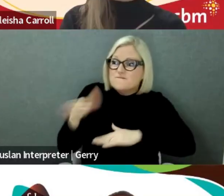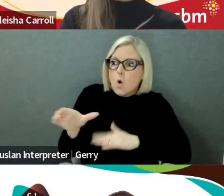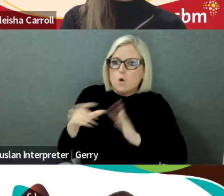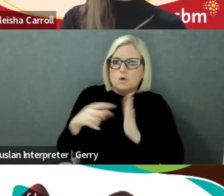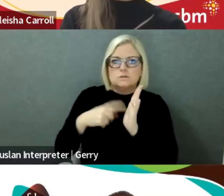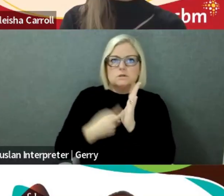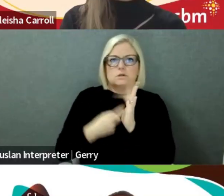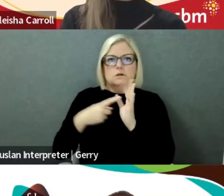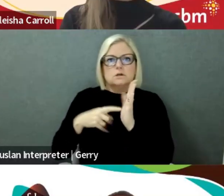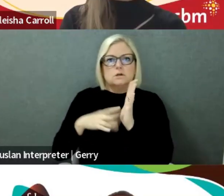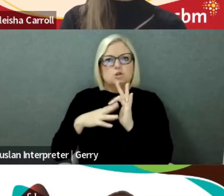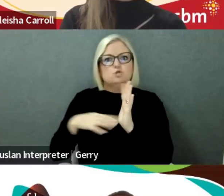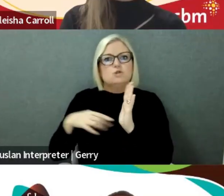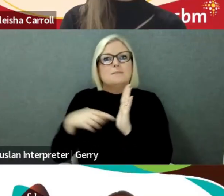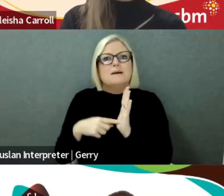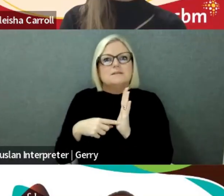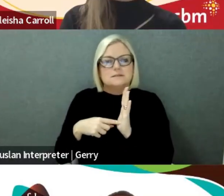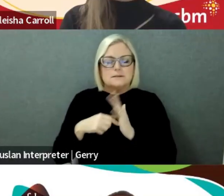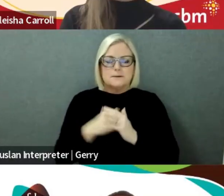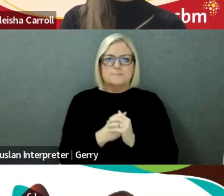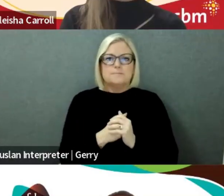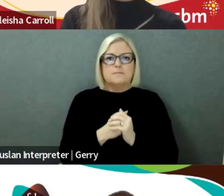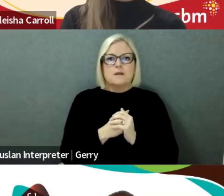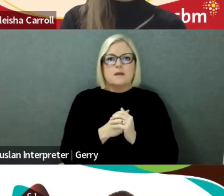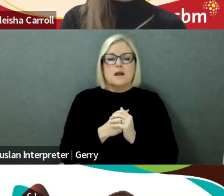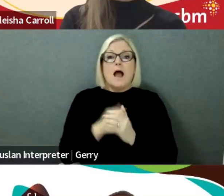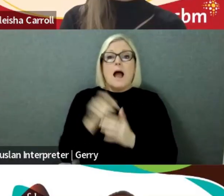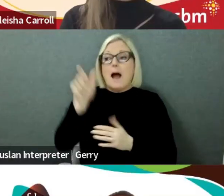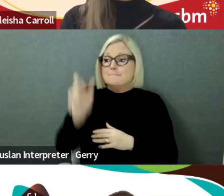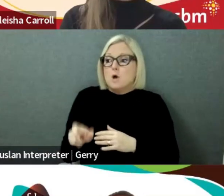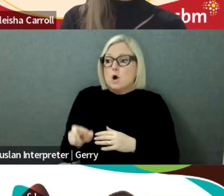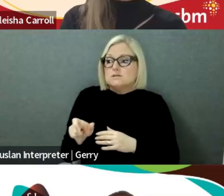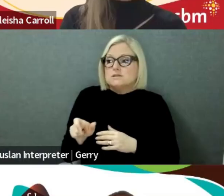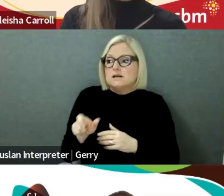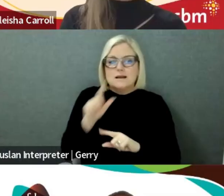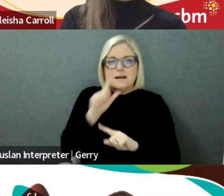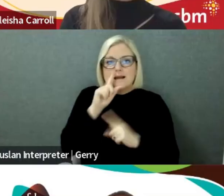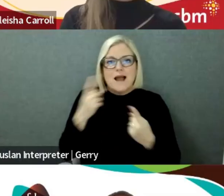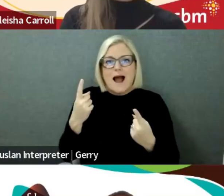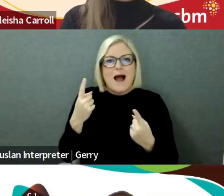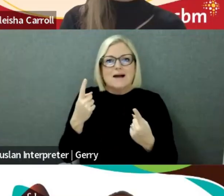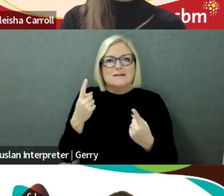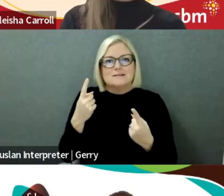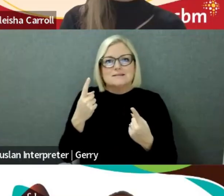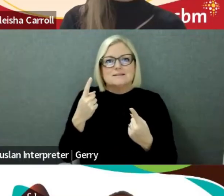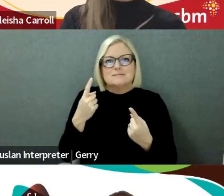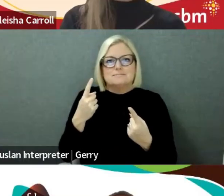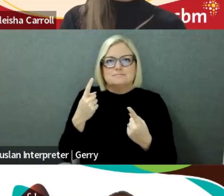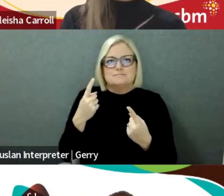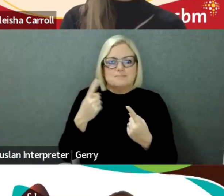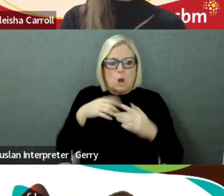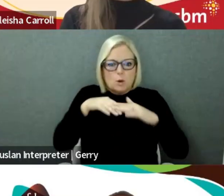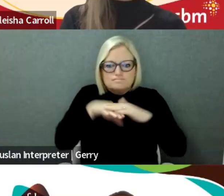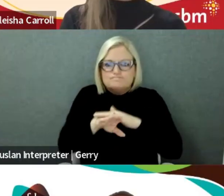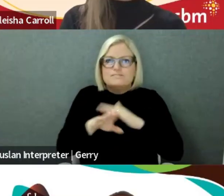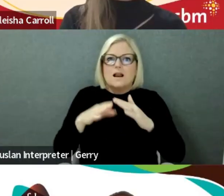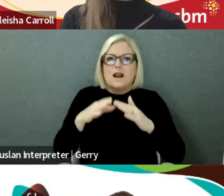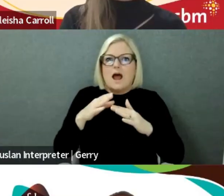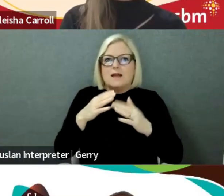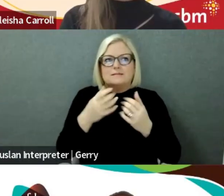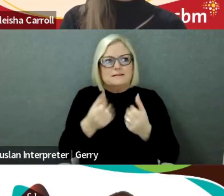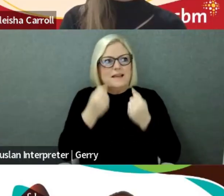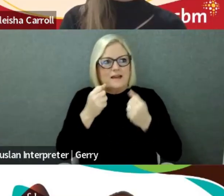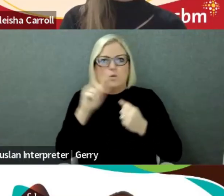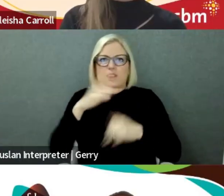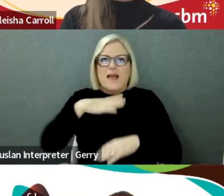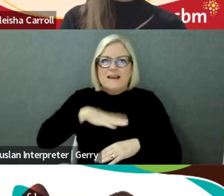free and informed consent. A person also cannot access justice properly if they are not recognized as someone who